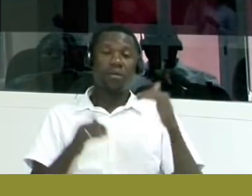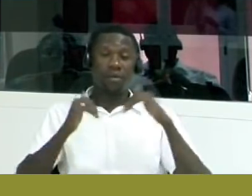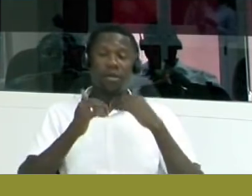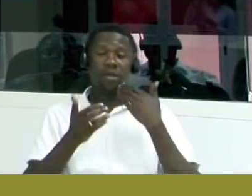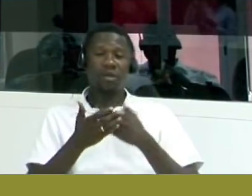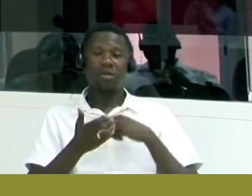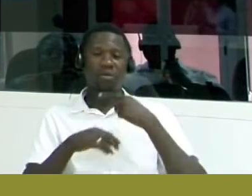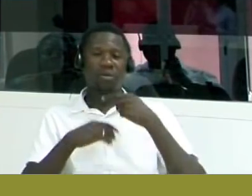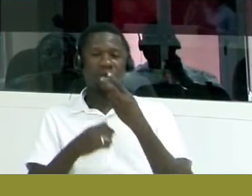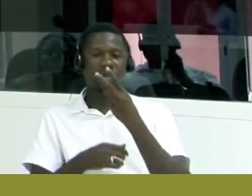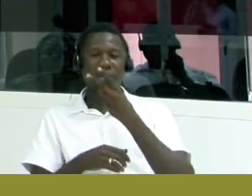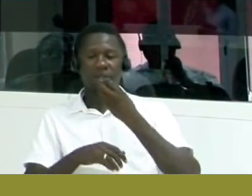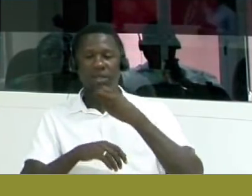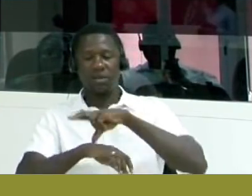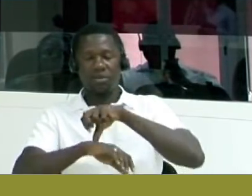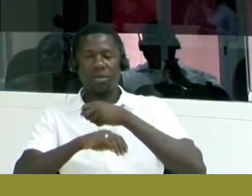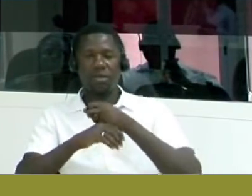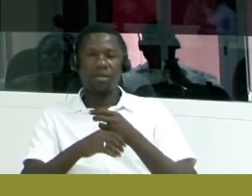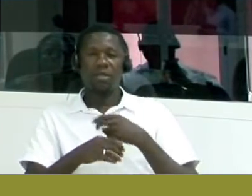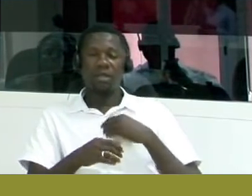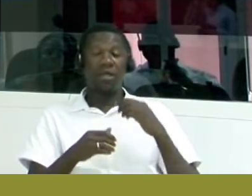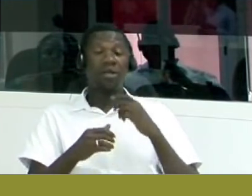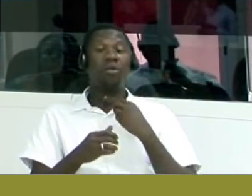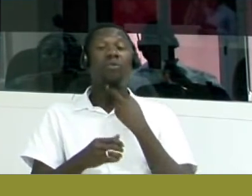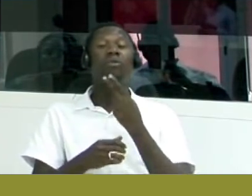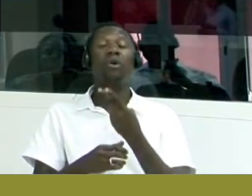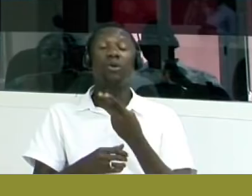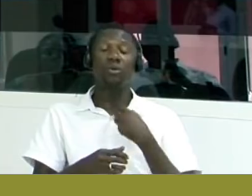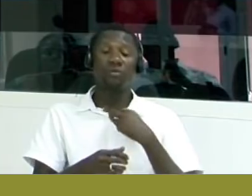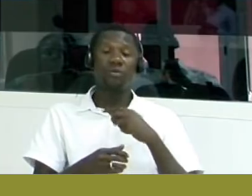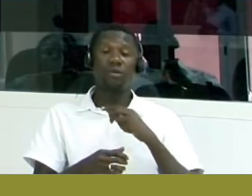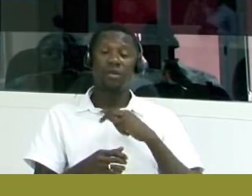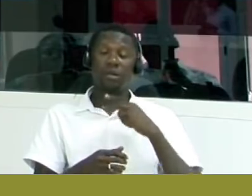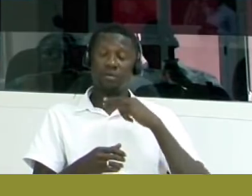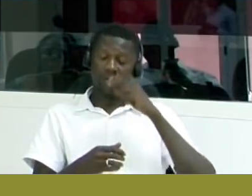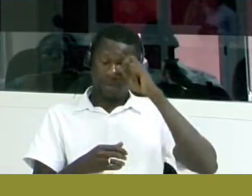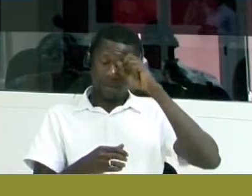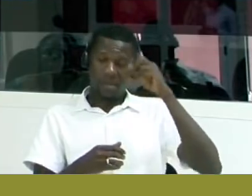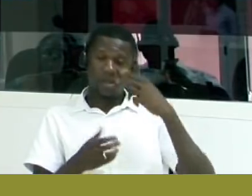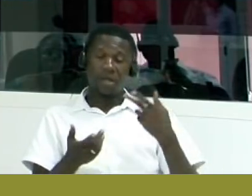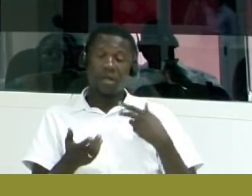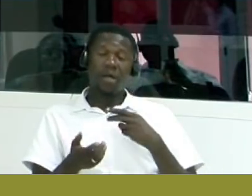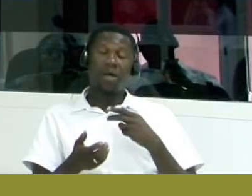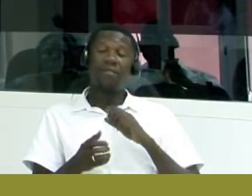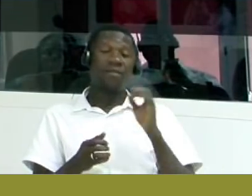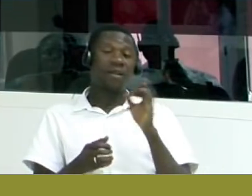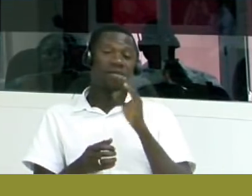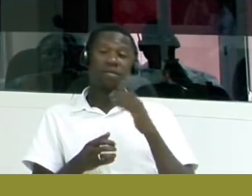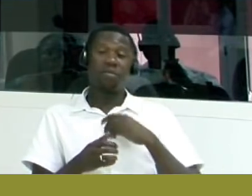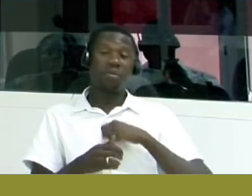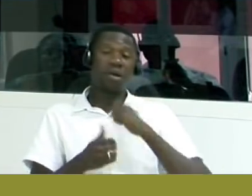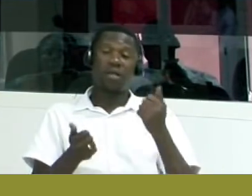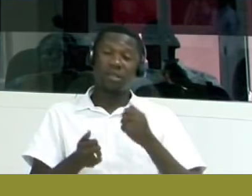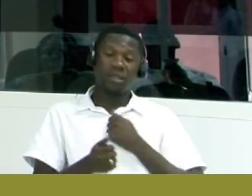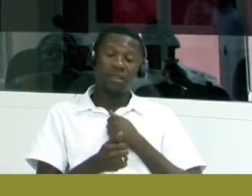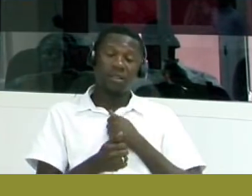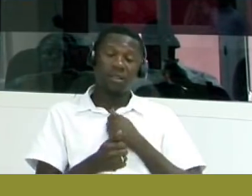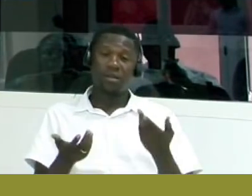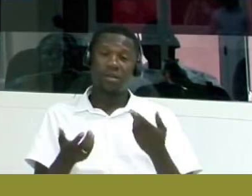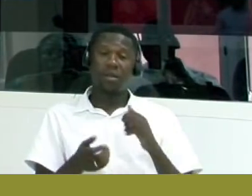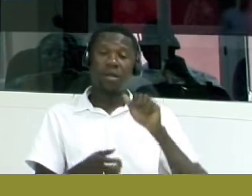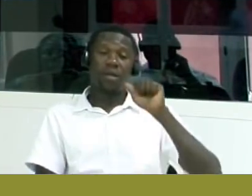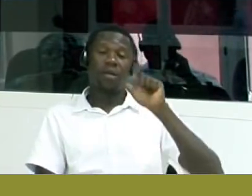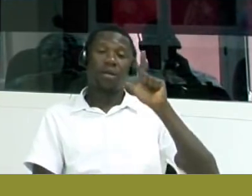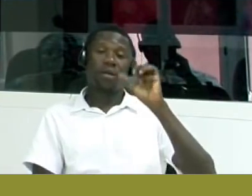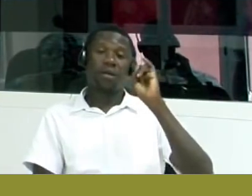the minister were aggressive, harsh, and very intimidating. Ali spoke at length on our stance, which